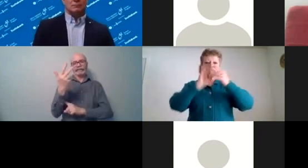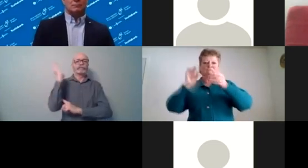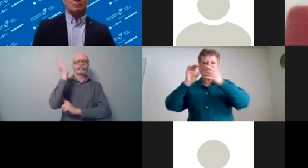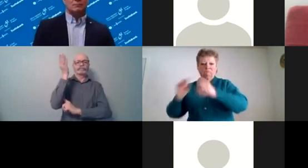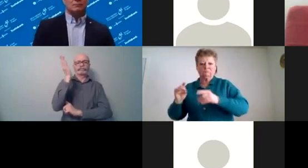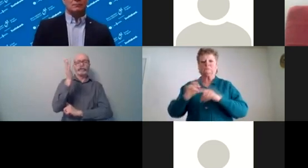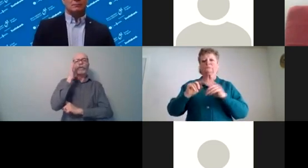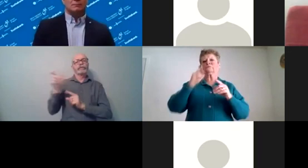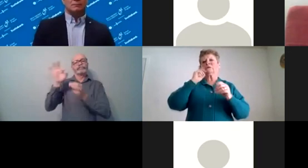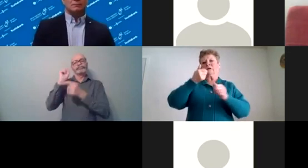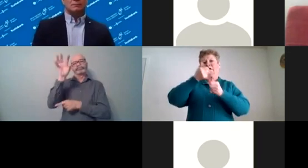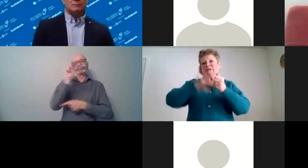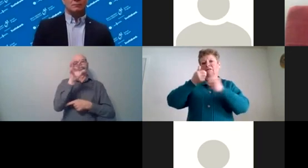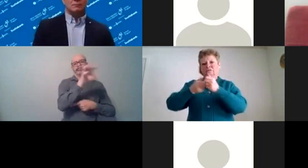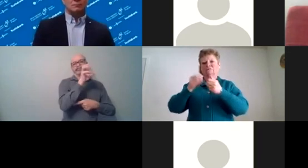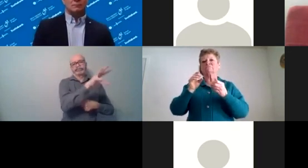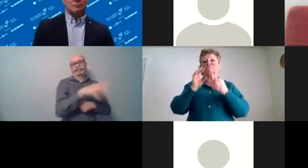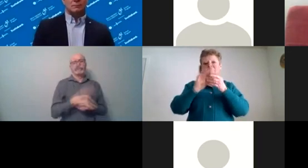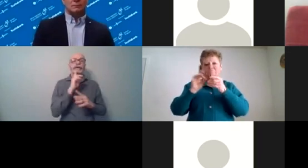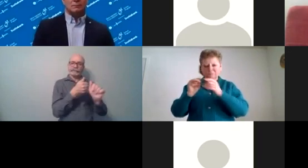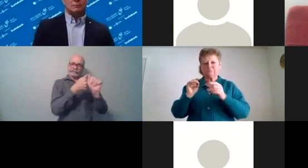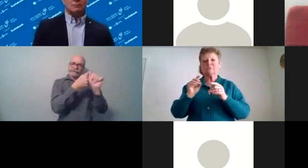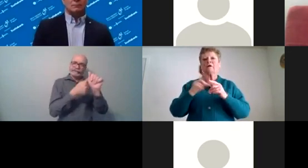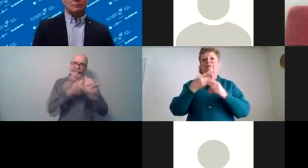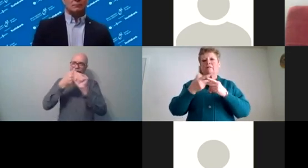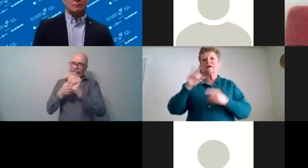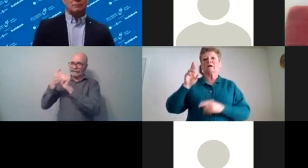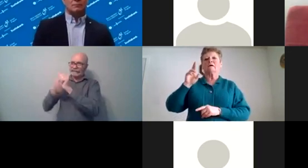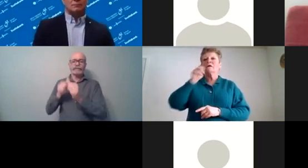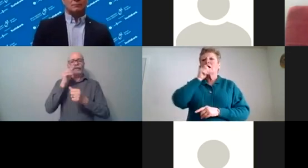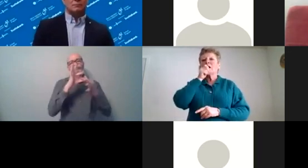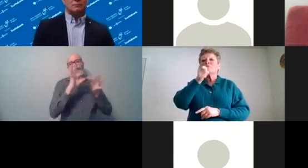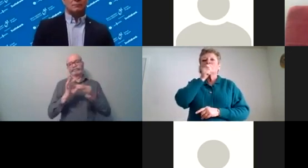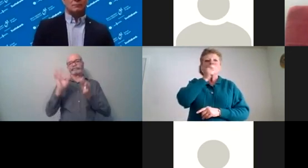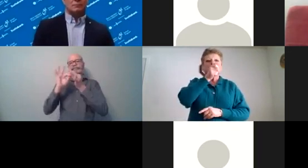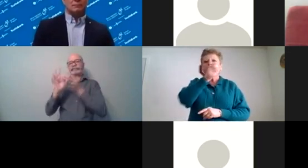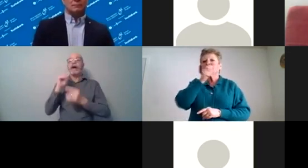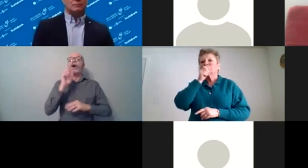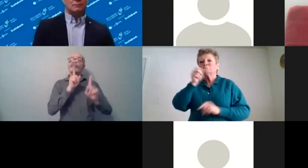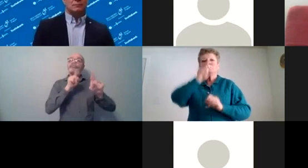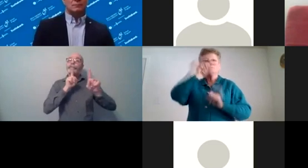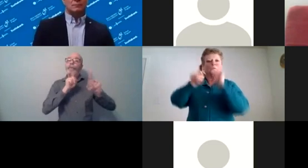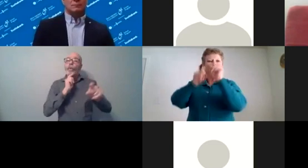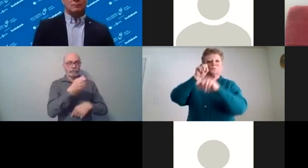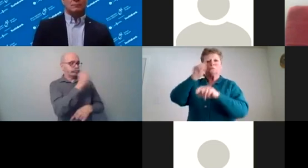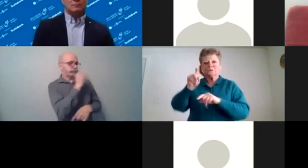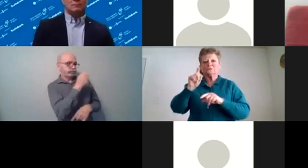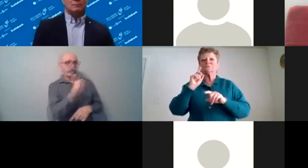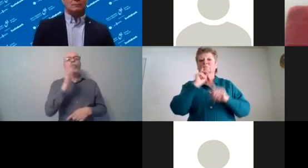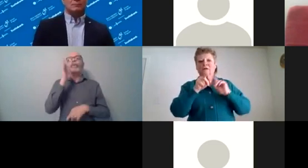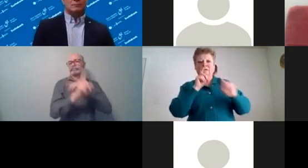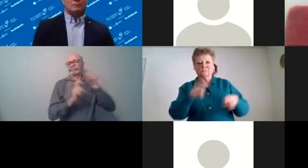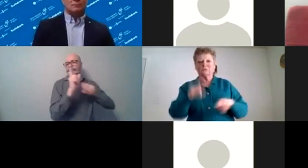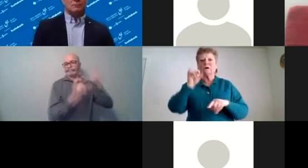short demonstration from the department, after which reporters may ask questions. And if time allows, we'll also open the floor